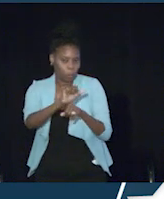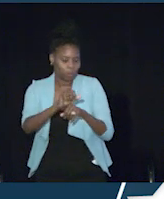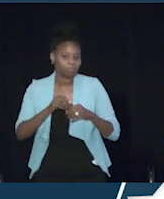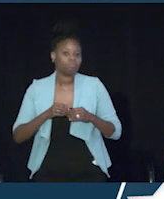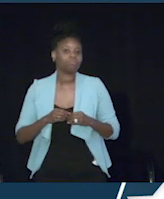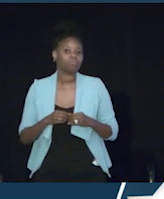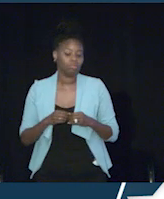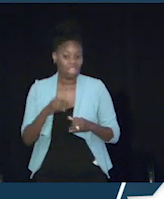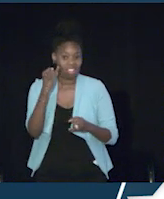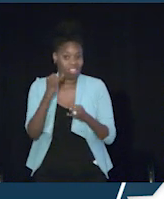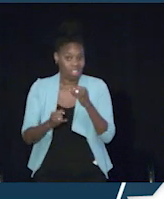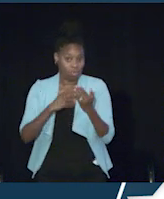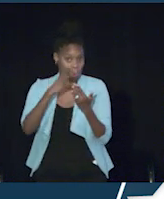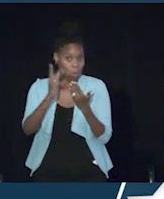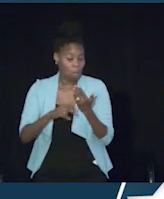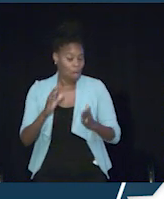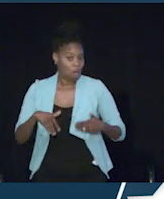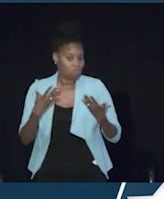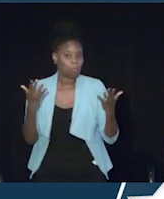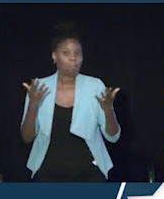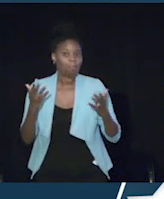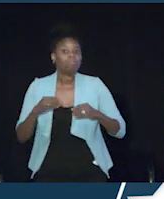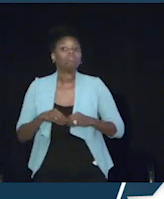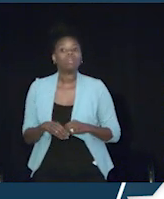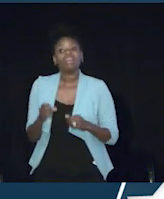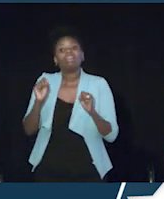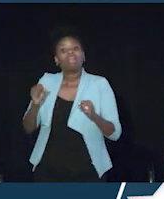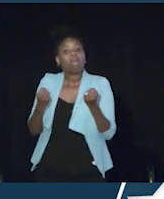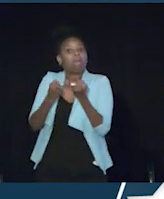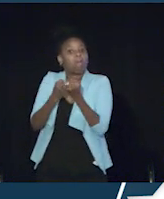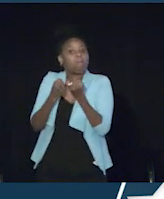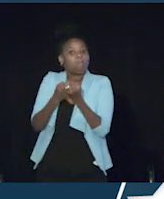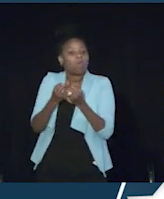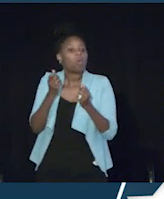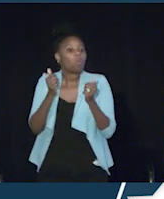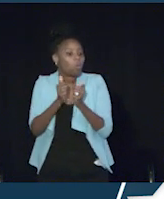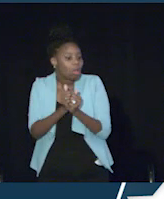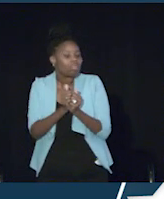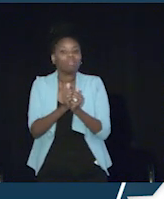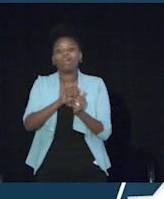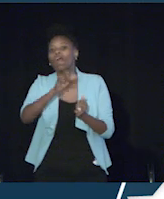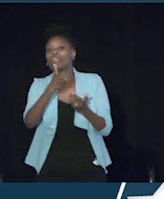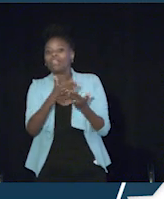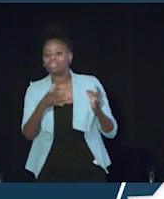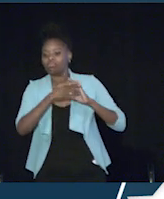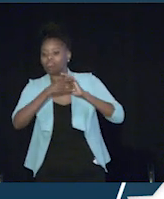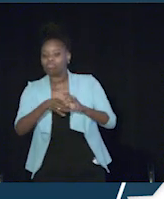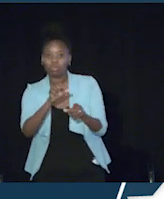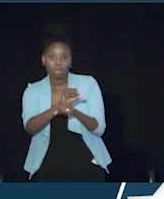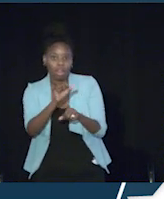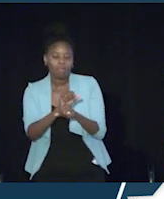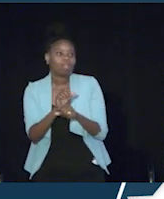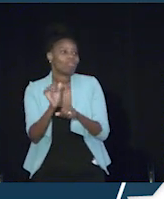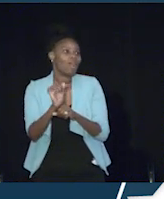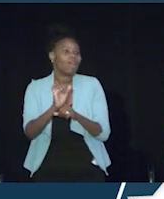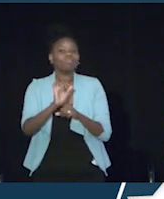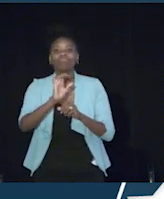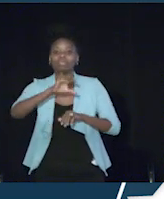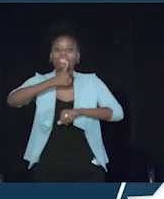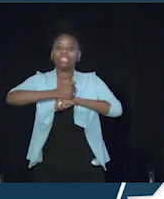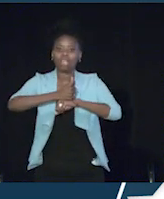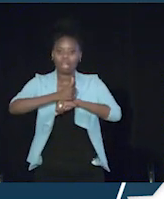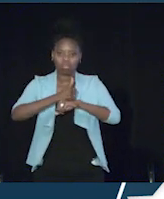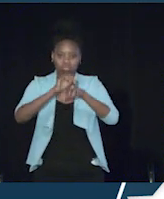VR offers services that assist folks with the more practical aspects of employment, so things like developing a resume, helping